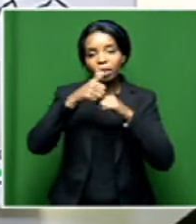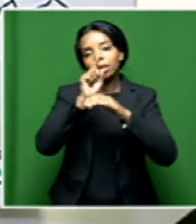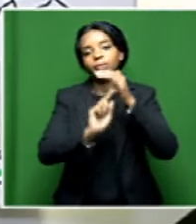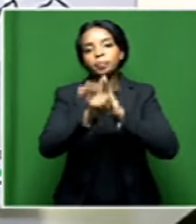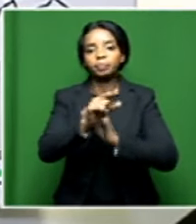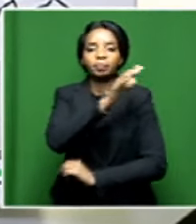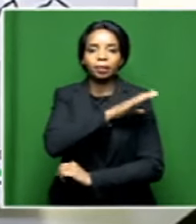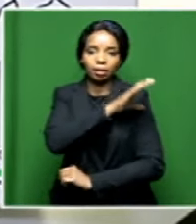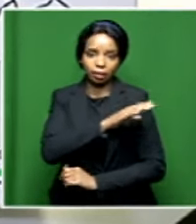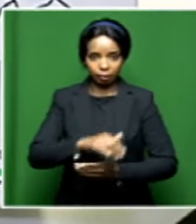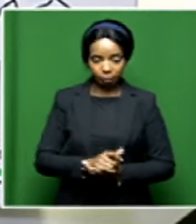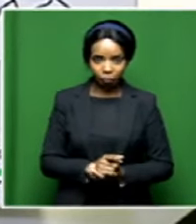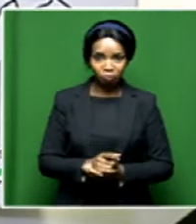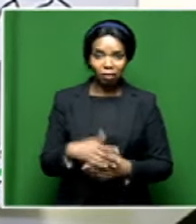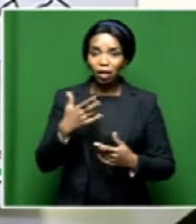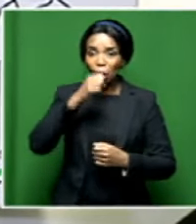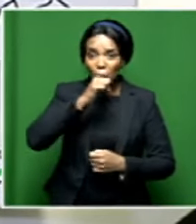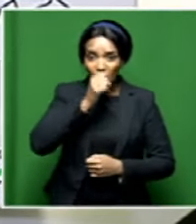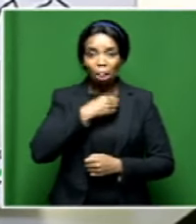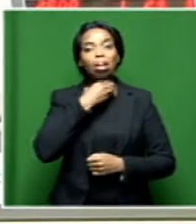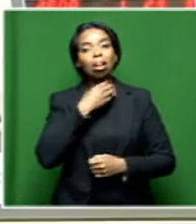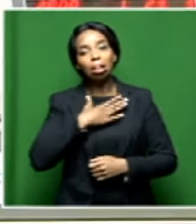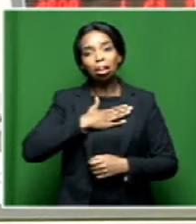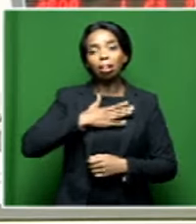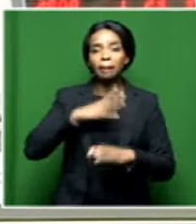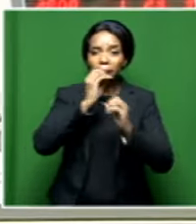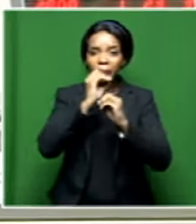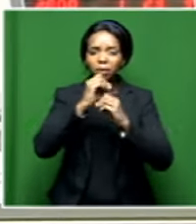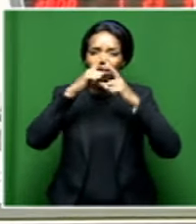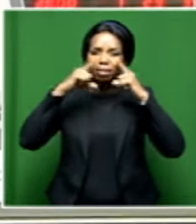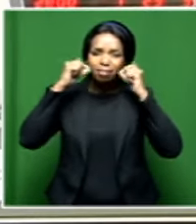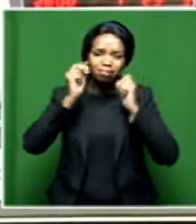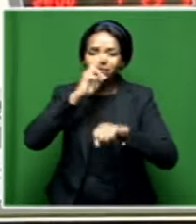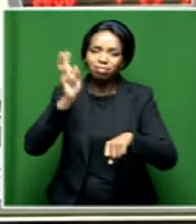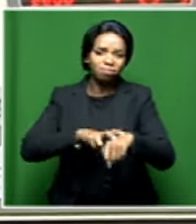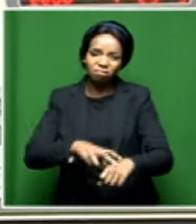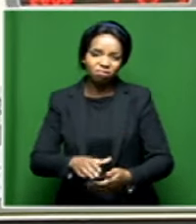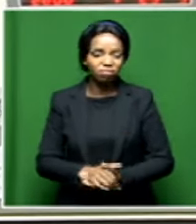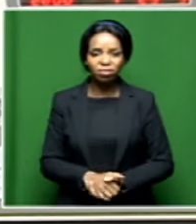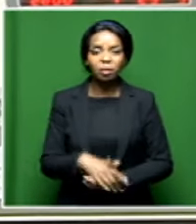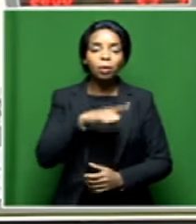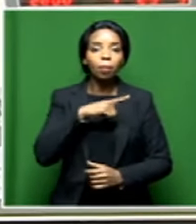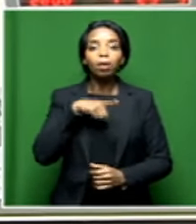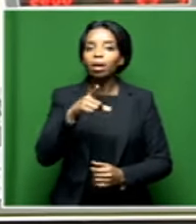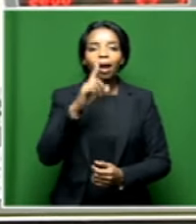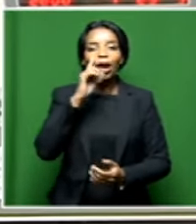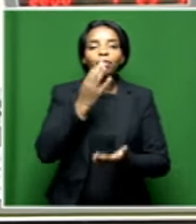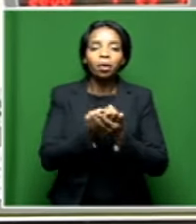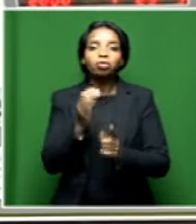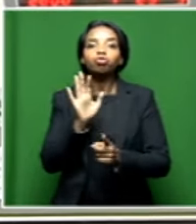the symptoms, there is no need to wear a mask. And this is because there's no evidence that shows that the mask will